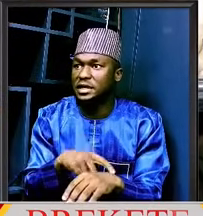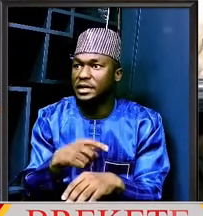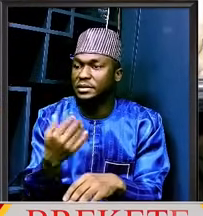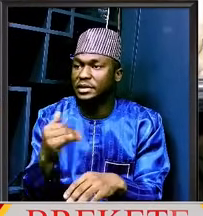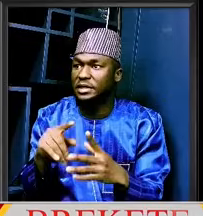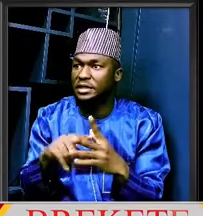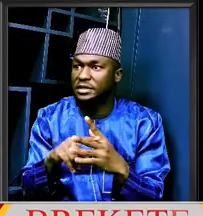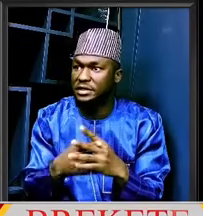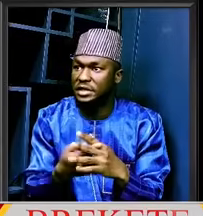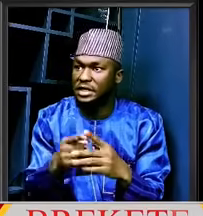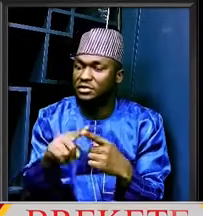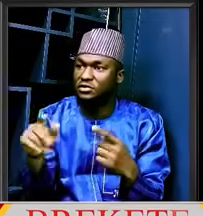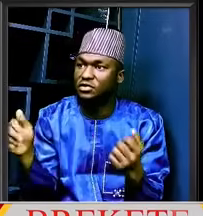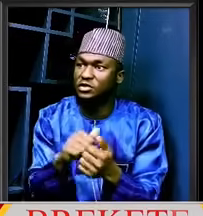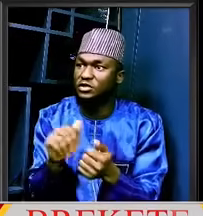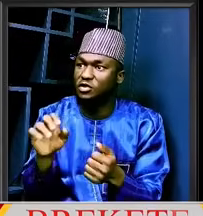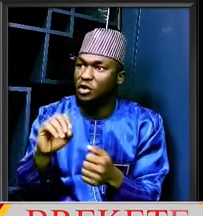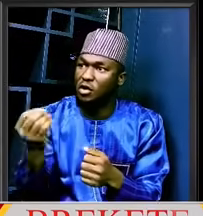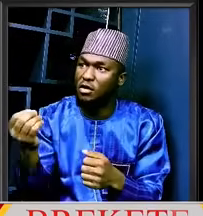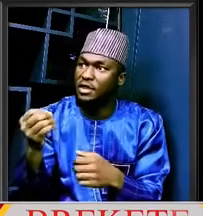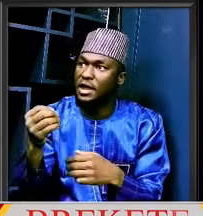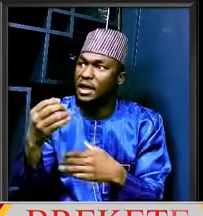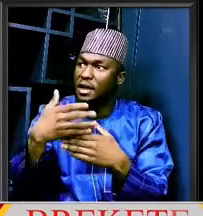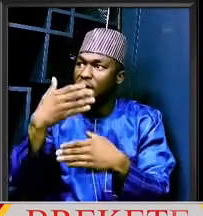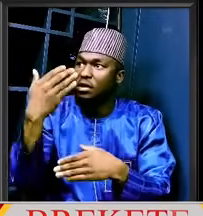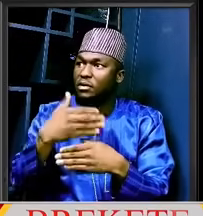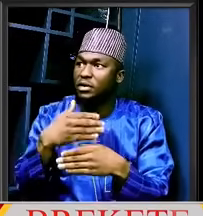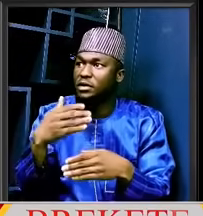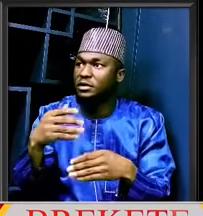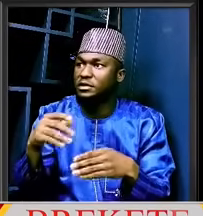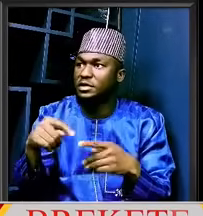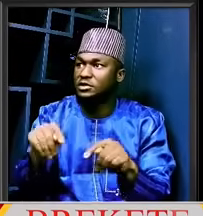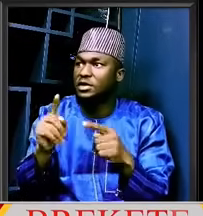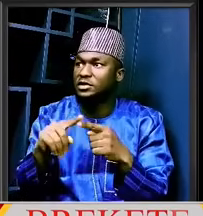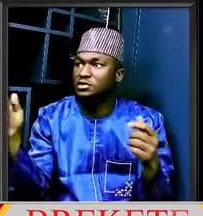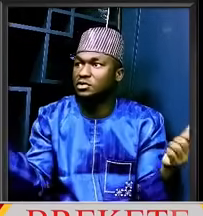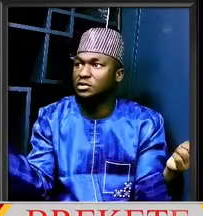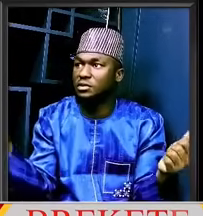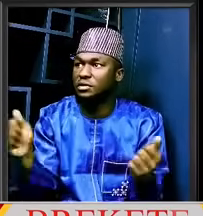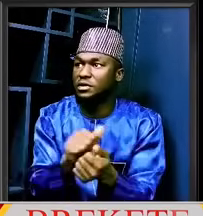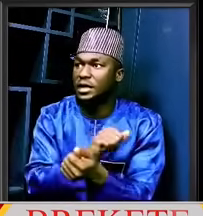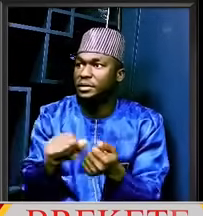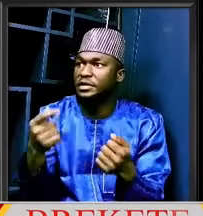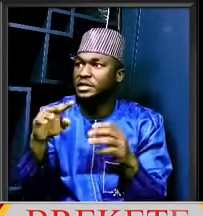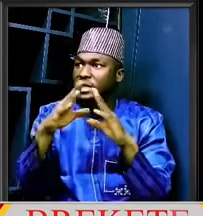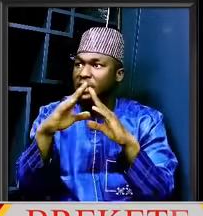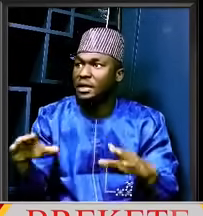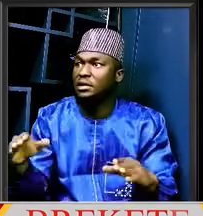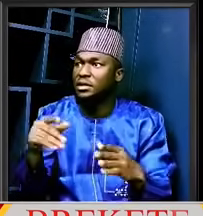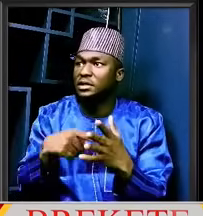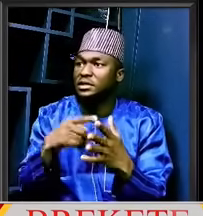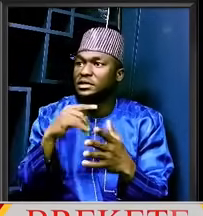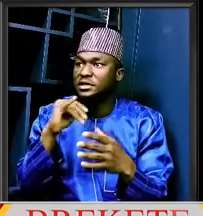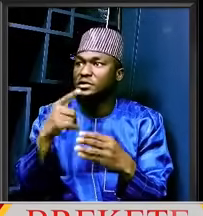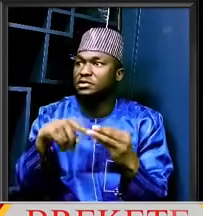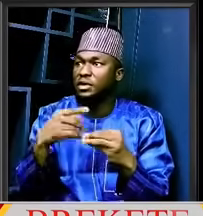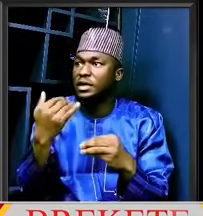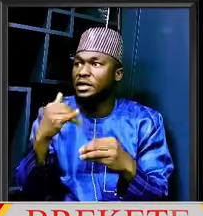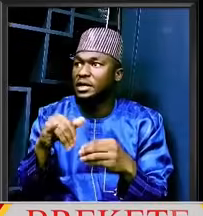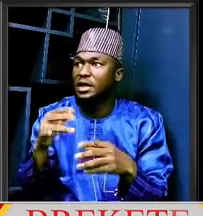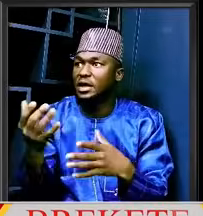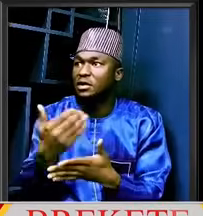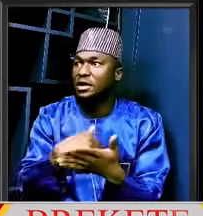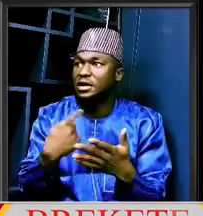started destroying the other windows, trying to break into the house. That was when they were going to carry the pigs from the farm.